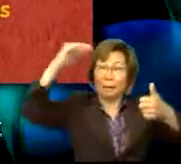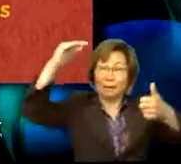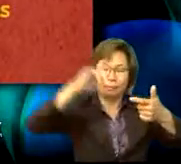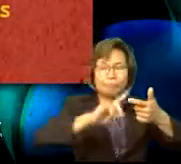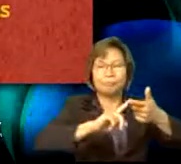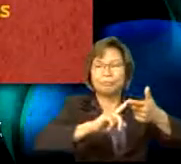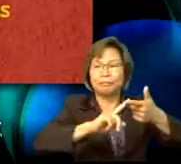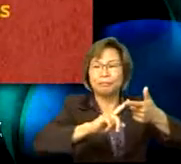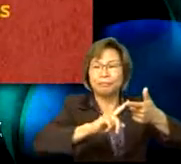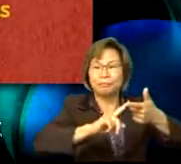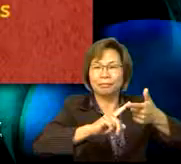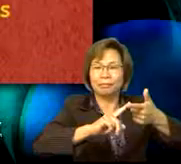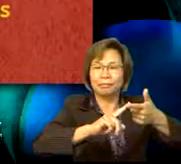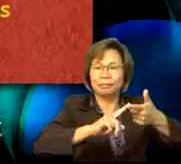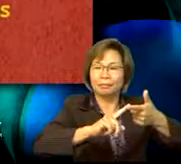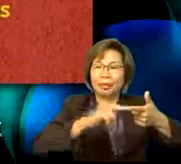man,